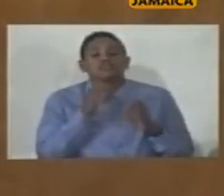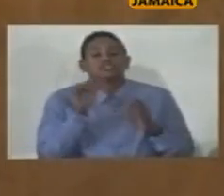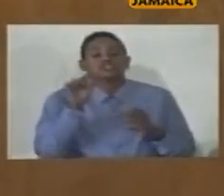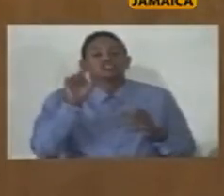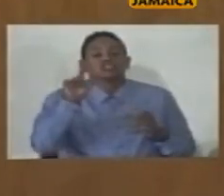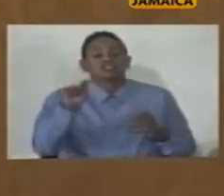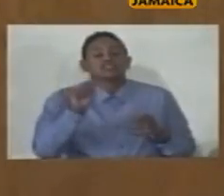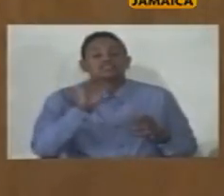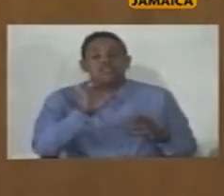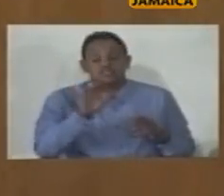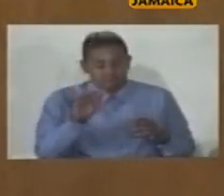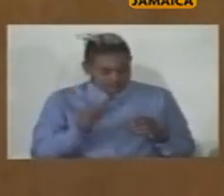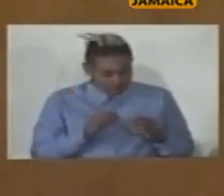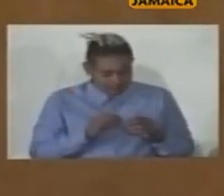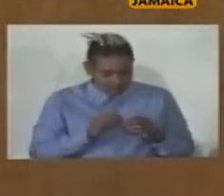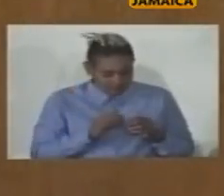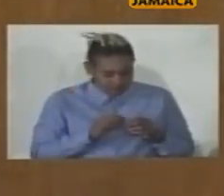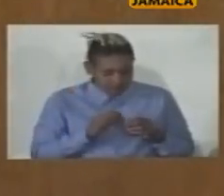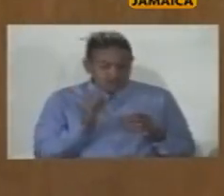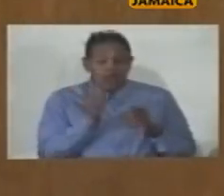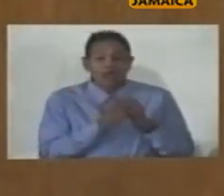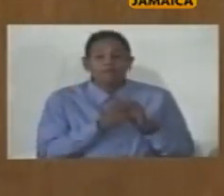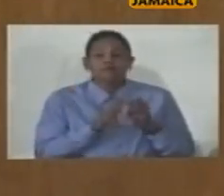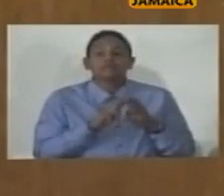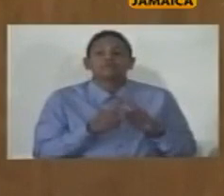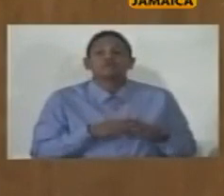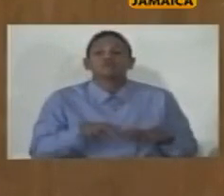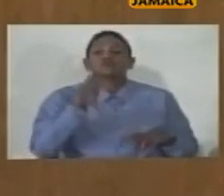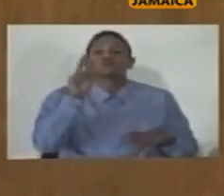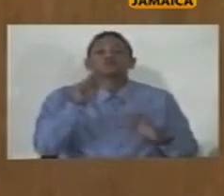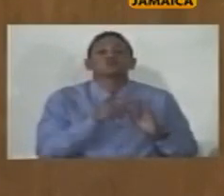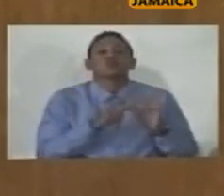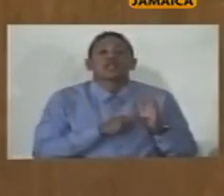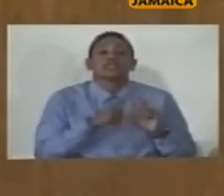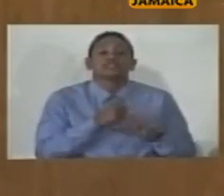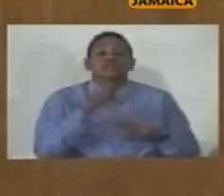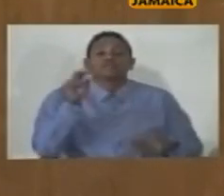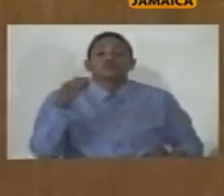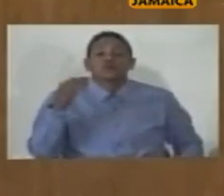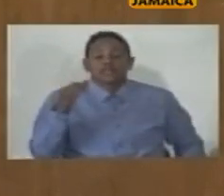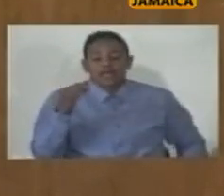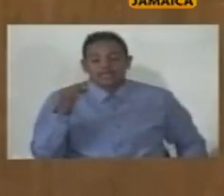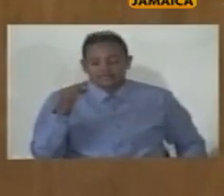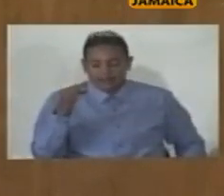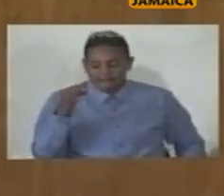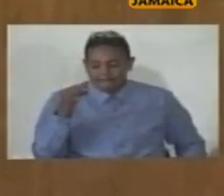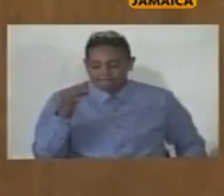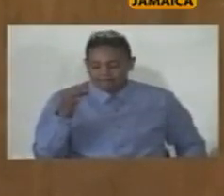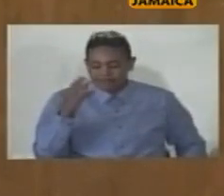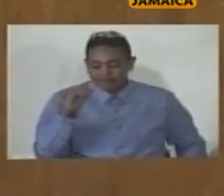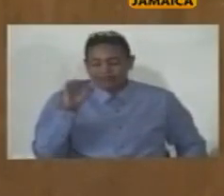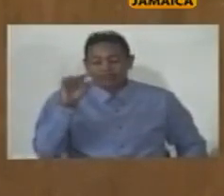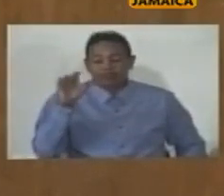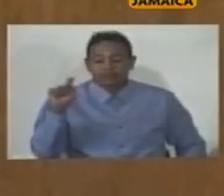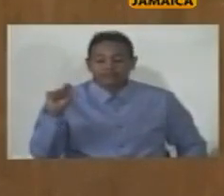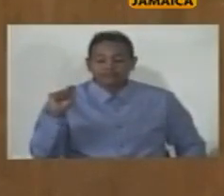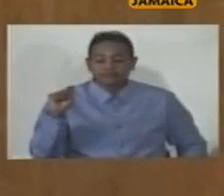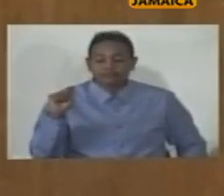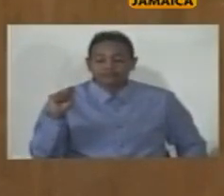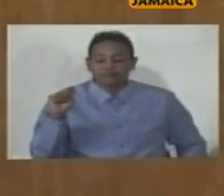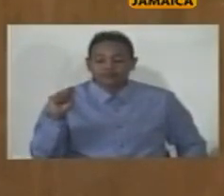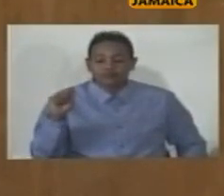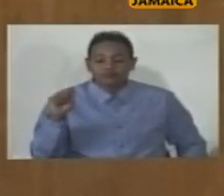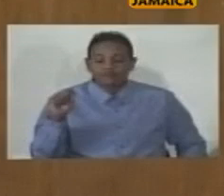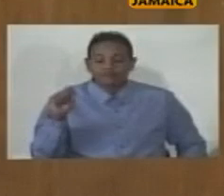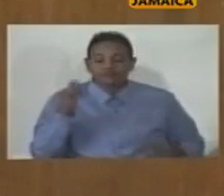Consumption Tax Amendment number 2, Regulations 2019, under the General Consumption Tax,